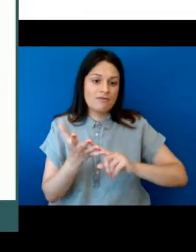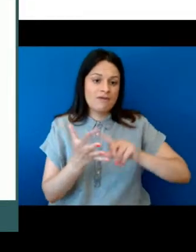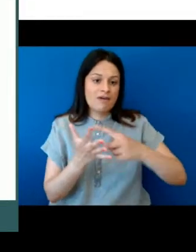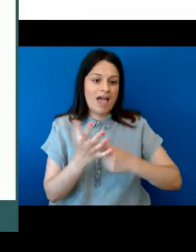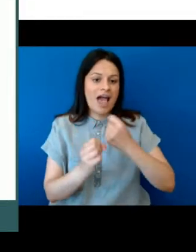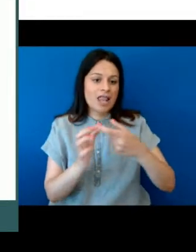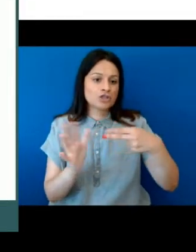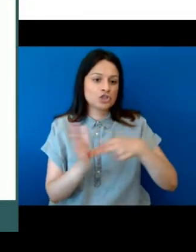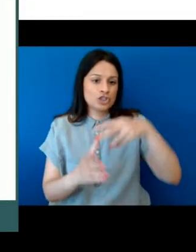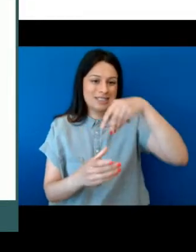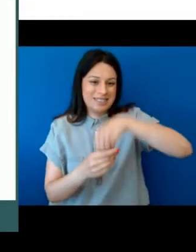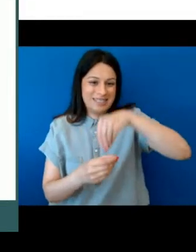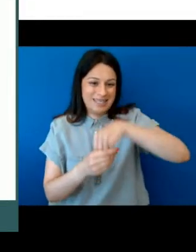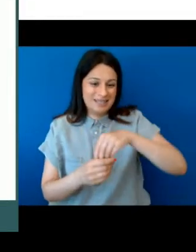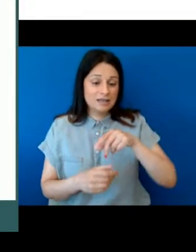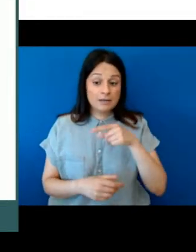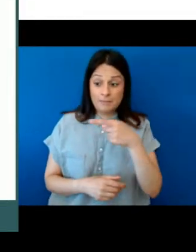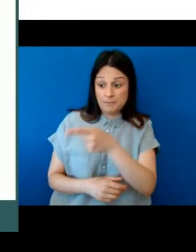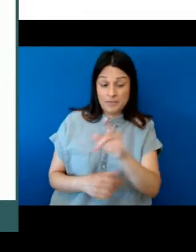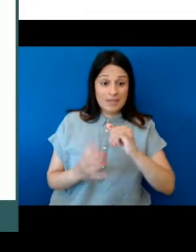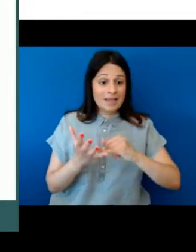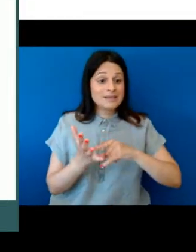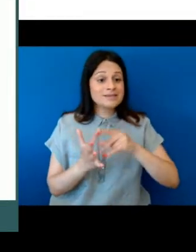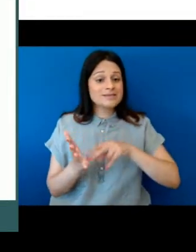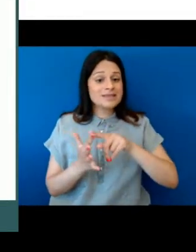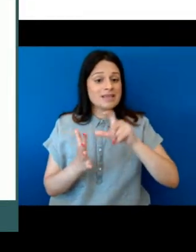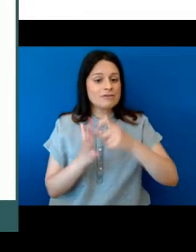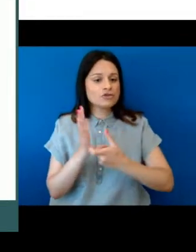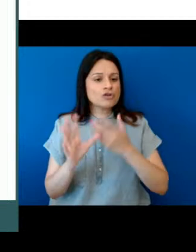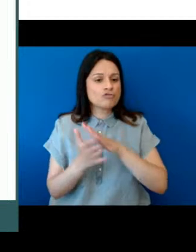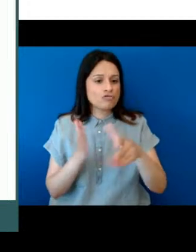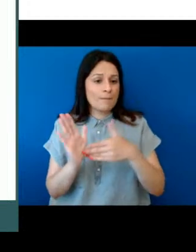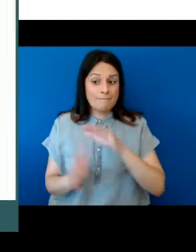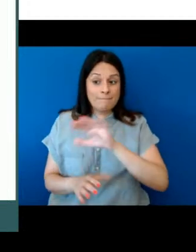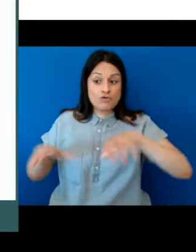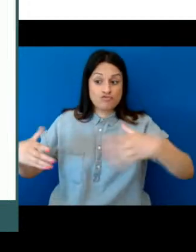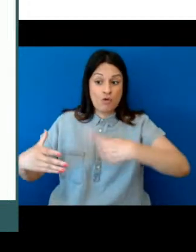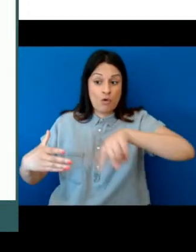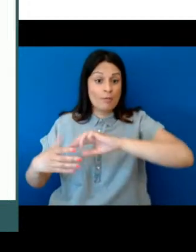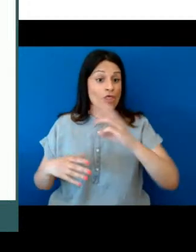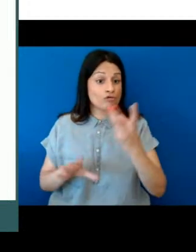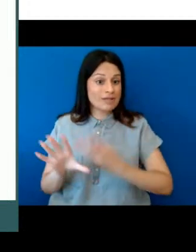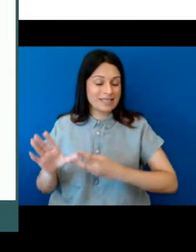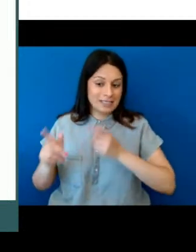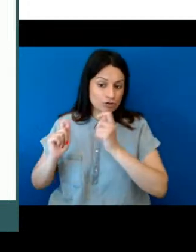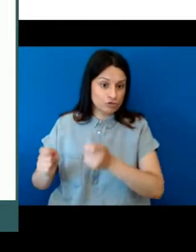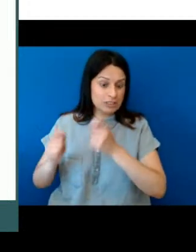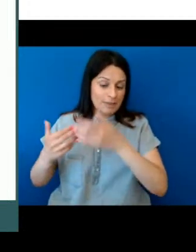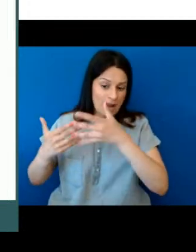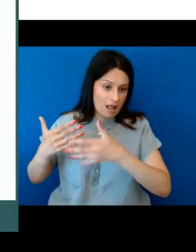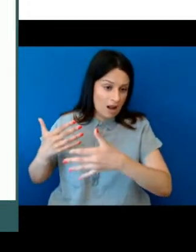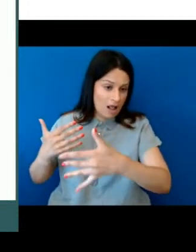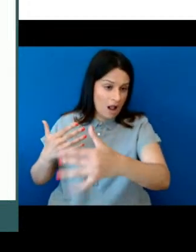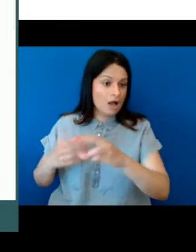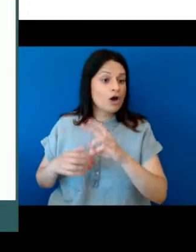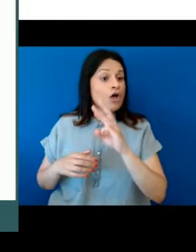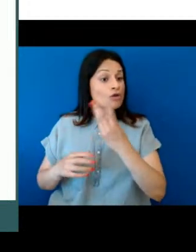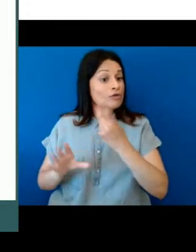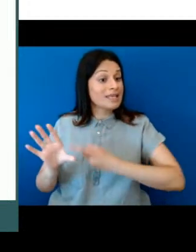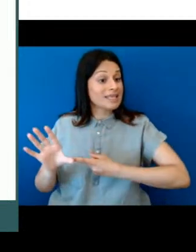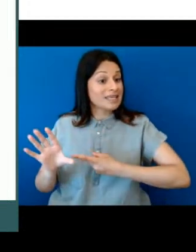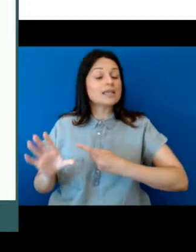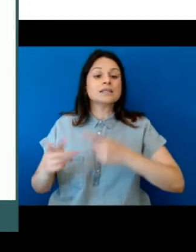Steve Dolan's group has shown us that after 3 years of treatment, and during those 3 years, the symptoms were reduced by